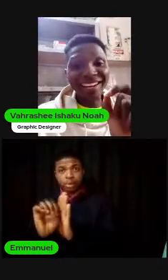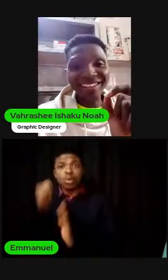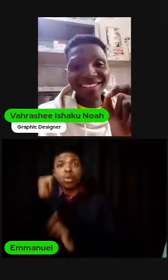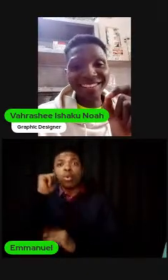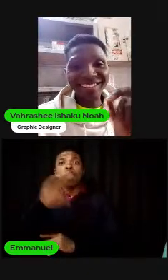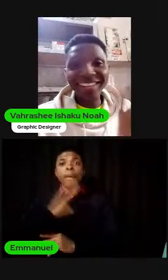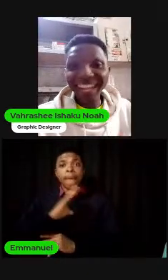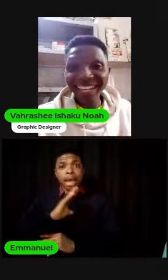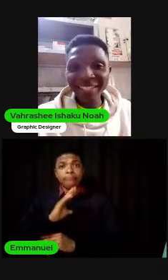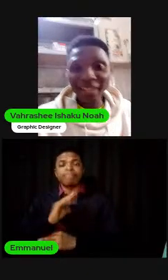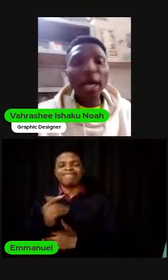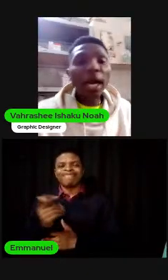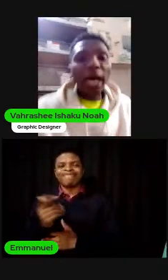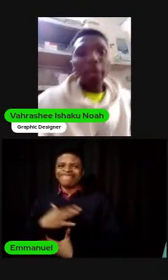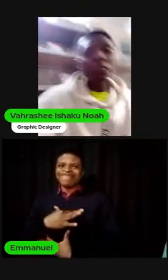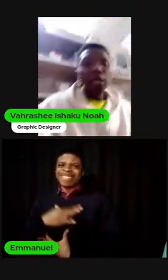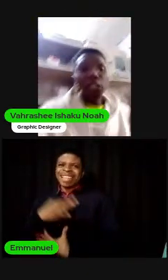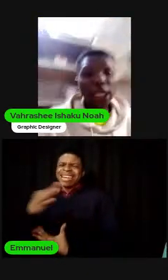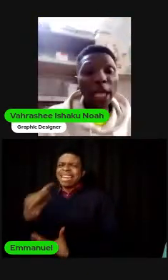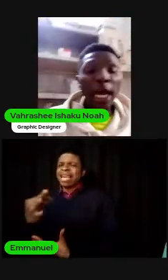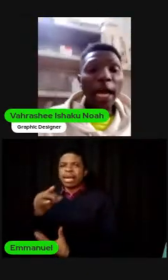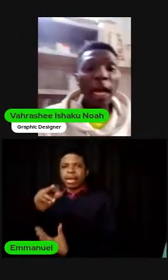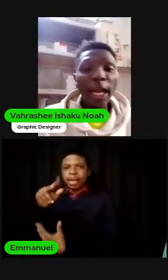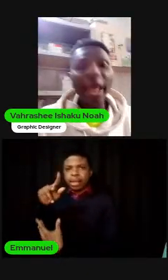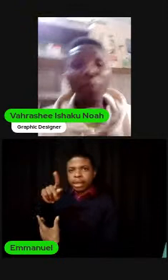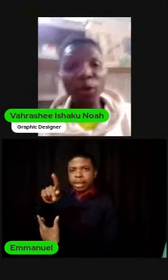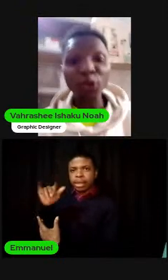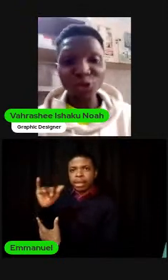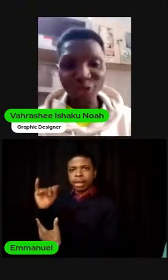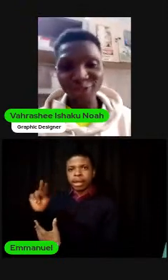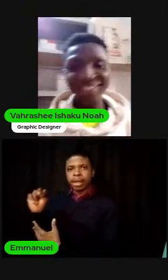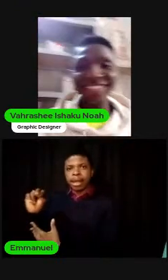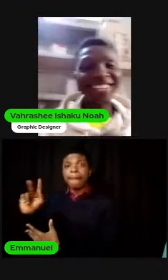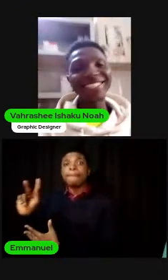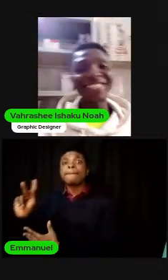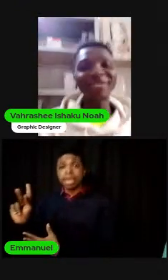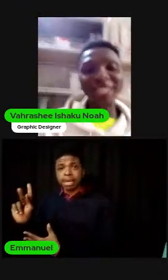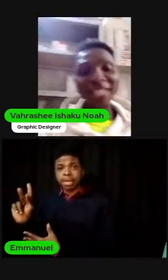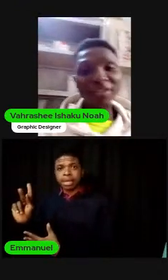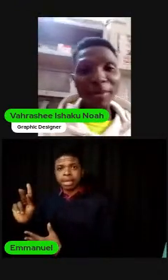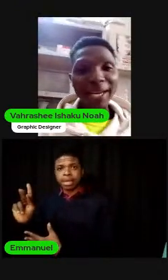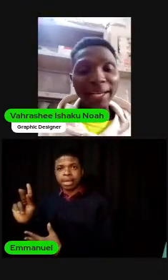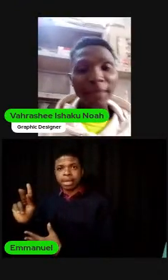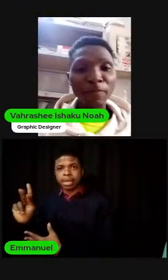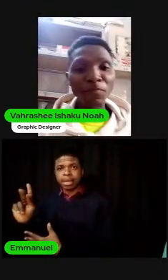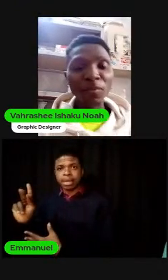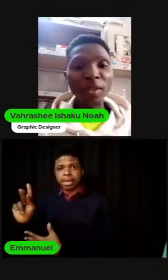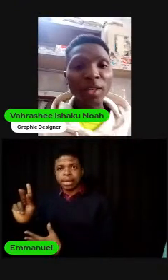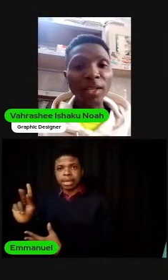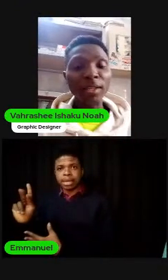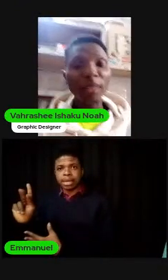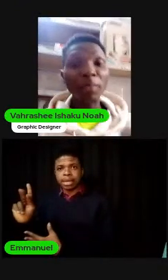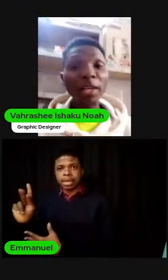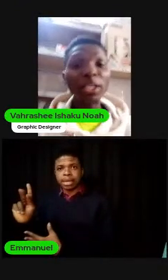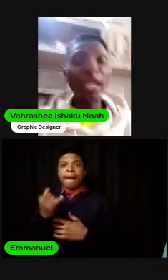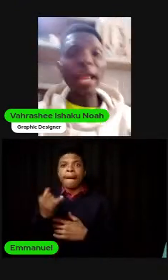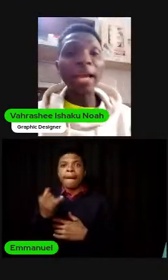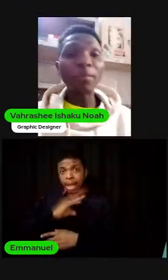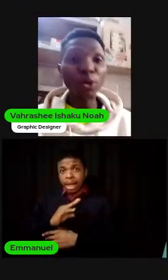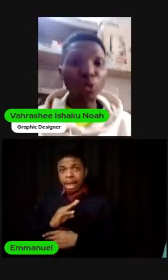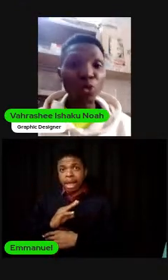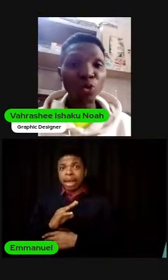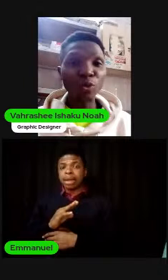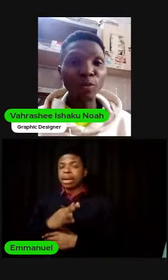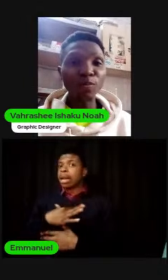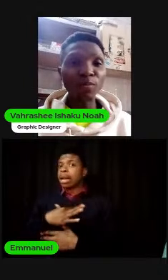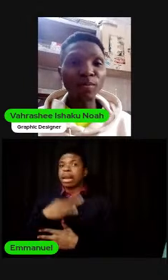pink, right? And male gender like blue. Yes, if you see even my, yes, male gender like